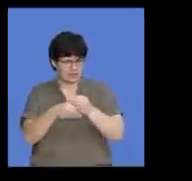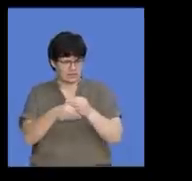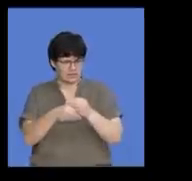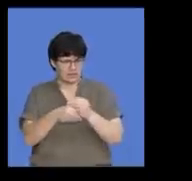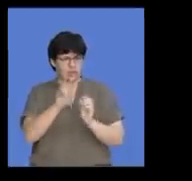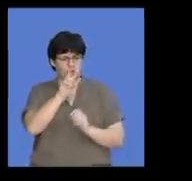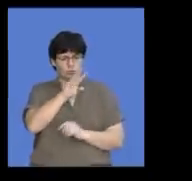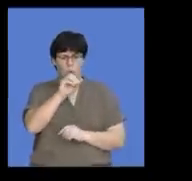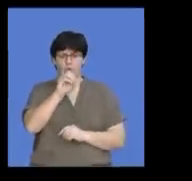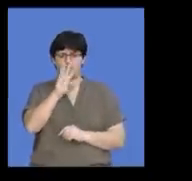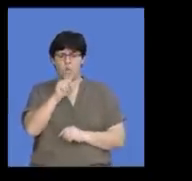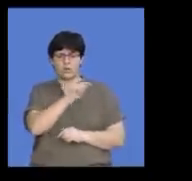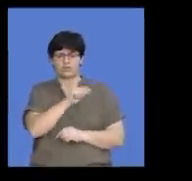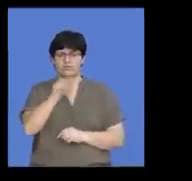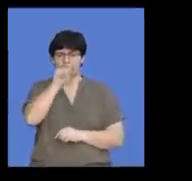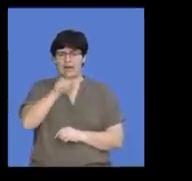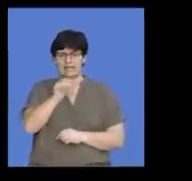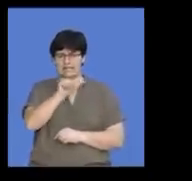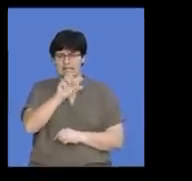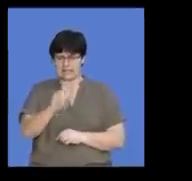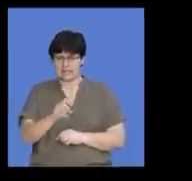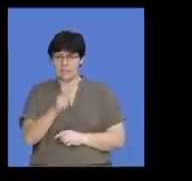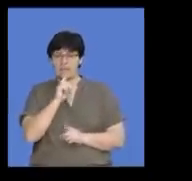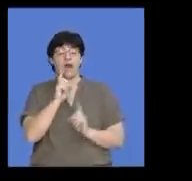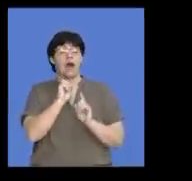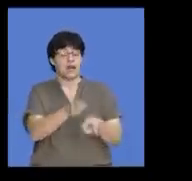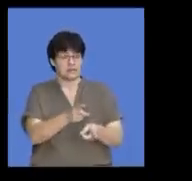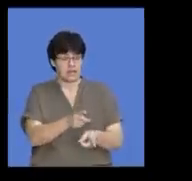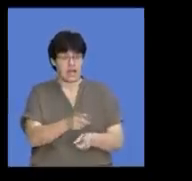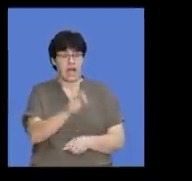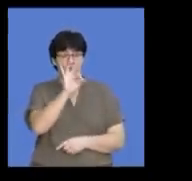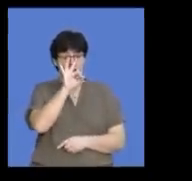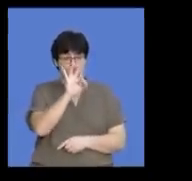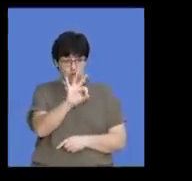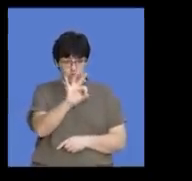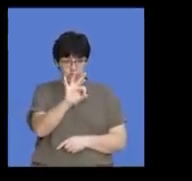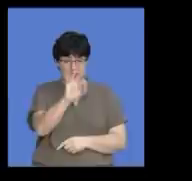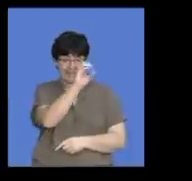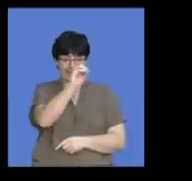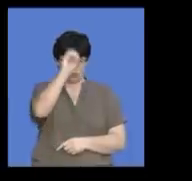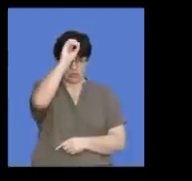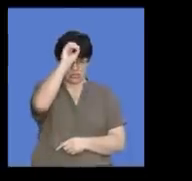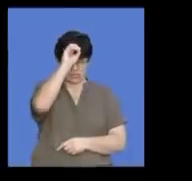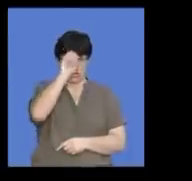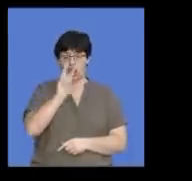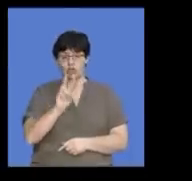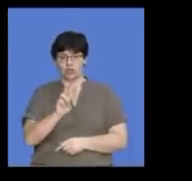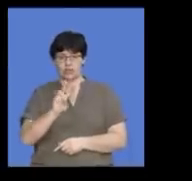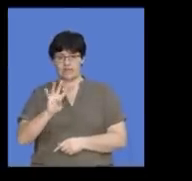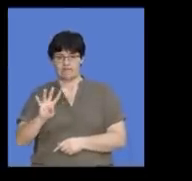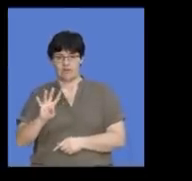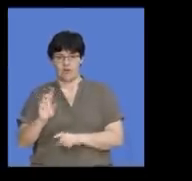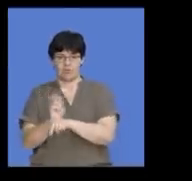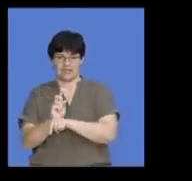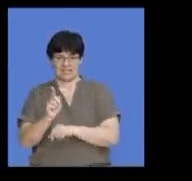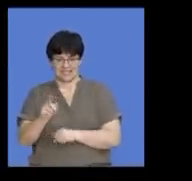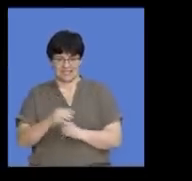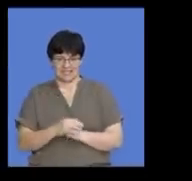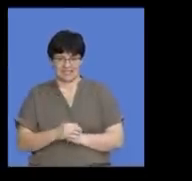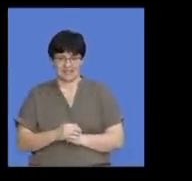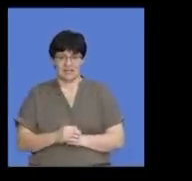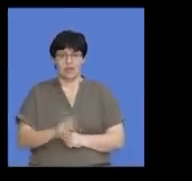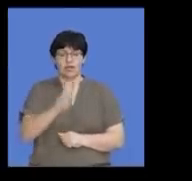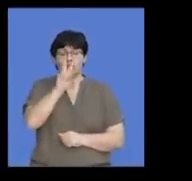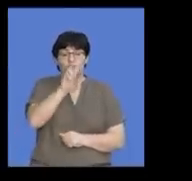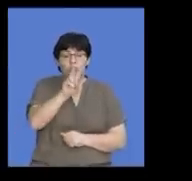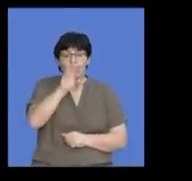into 204? I get an answer of 3, which is expressed in degrees, and 24 minutes. So